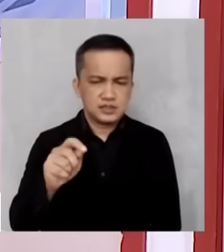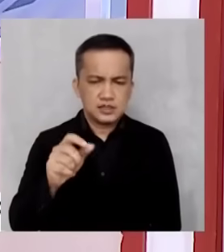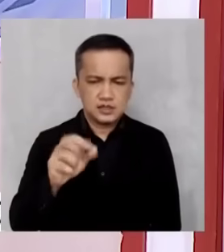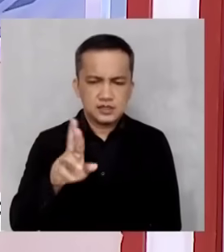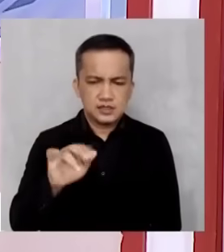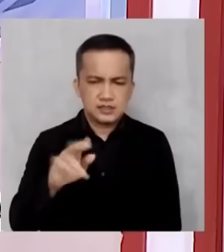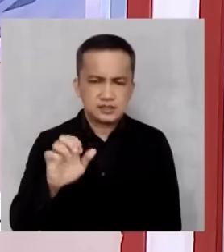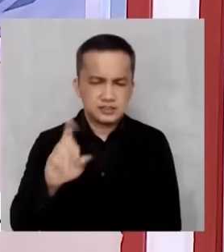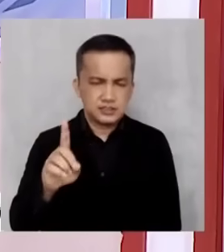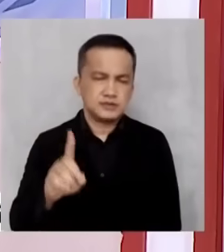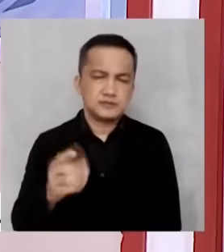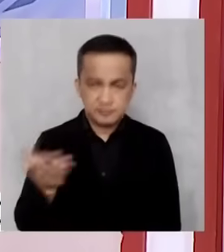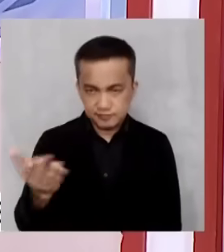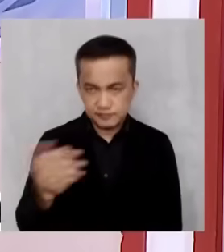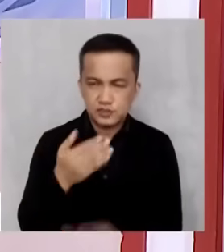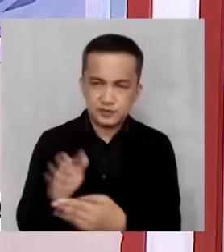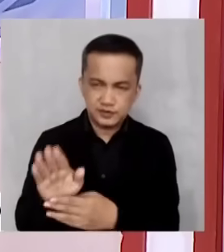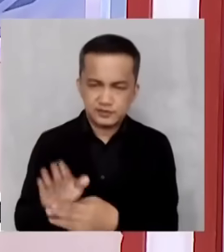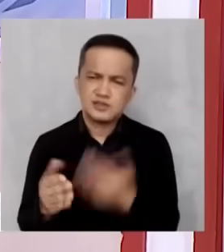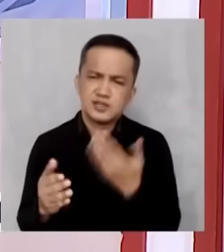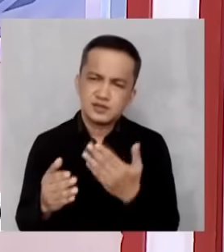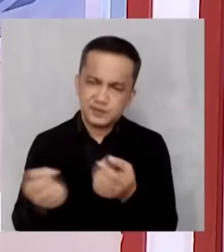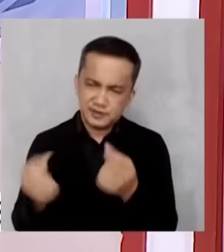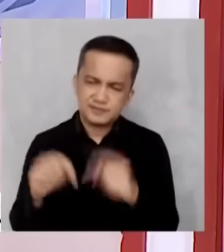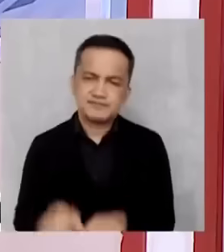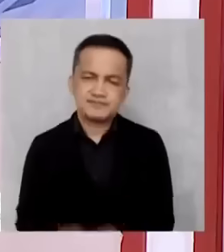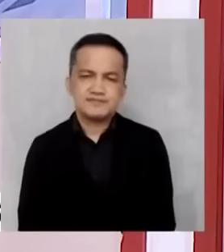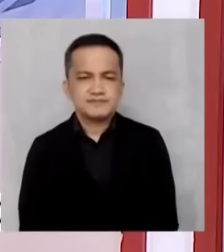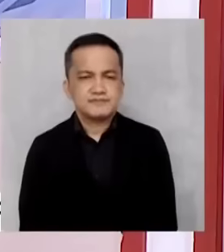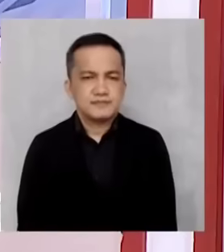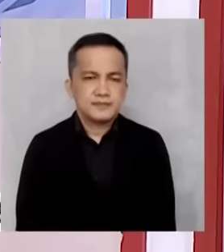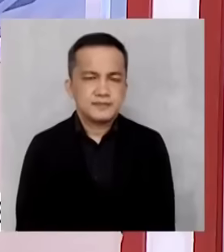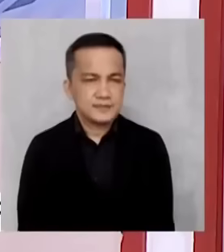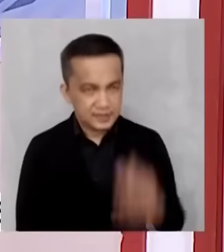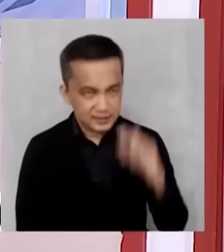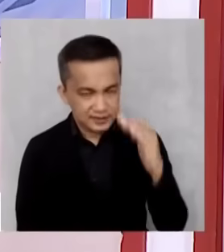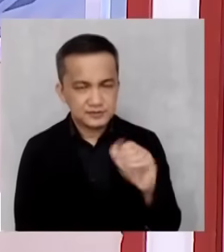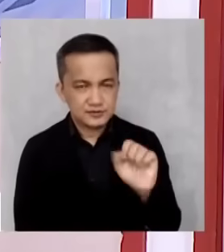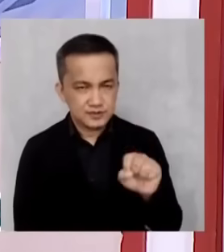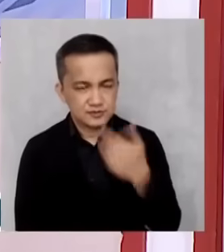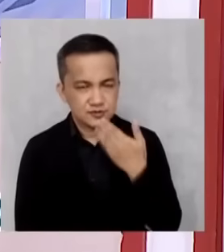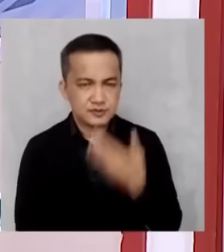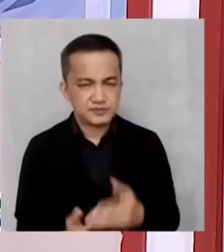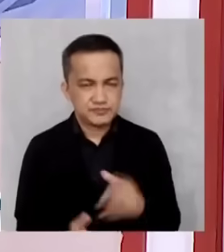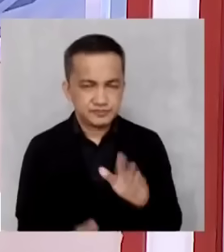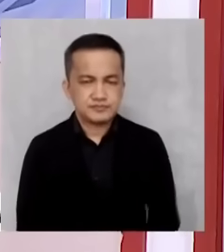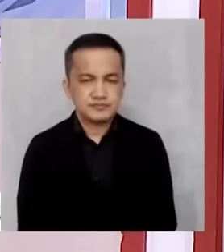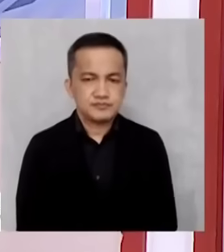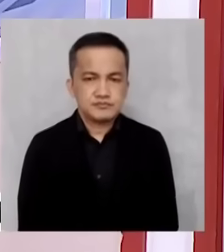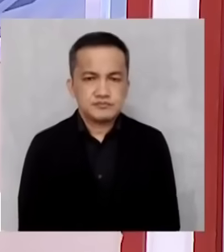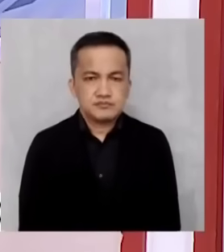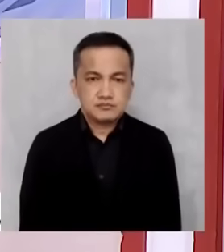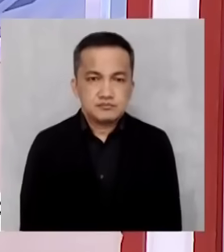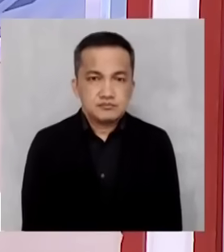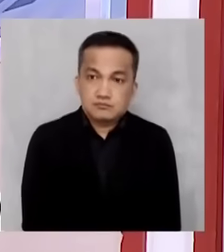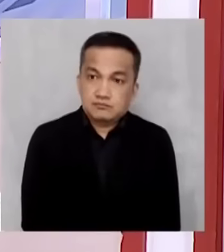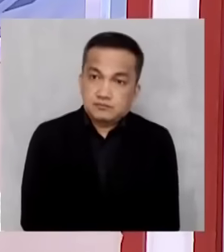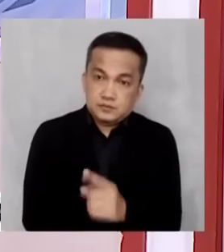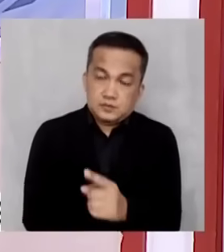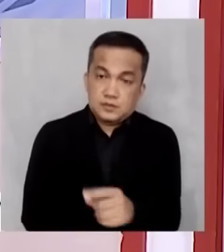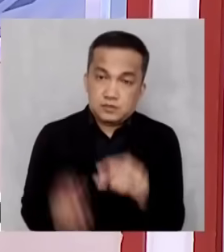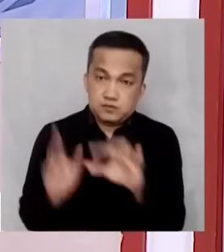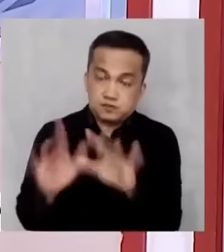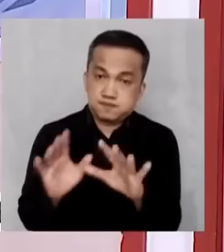Orendain. Richard, good afternoon to you, and thank you for joining us today. Yes, good afternoon. All right, so when it comes to the heavy downpour